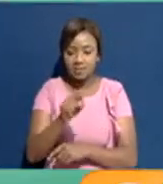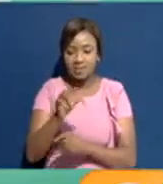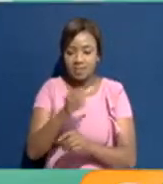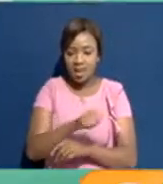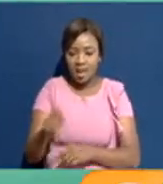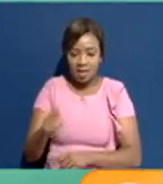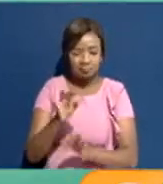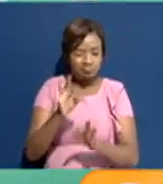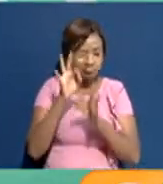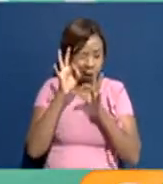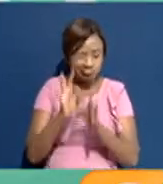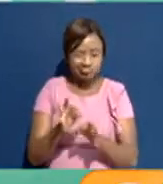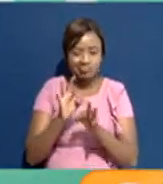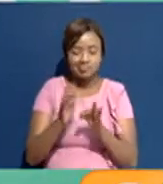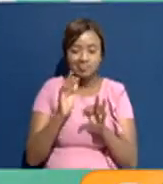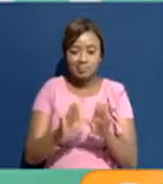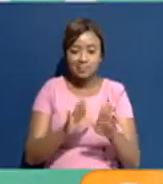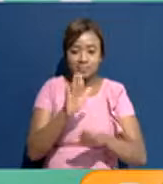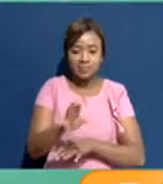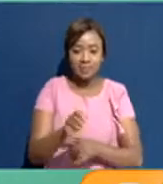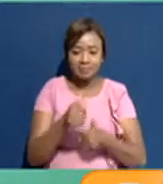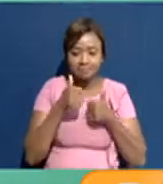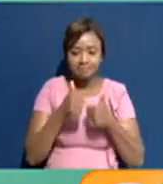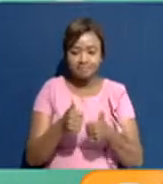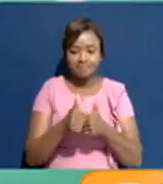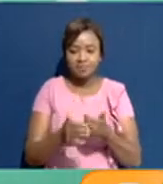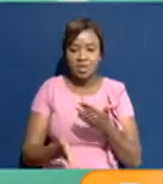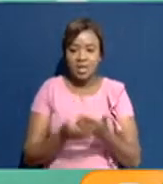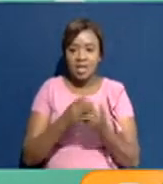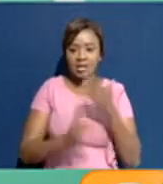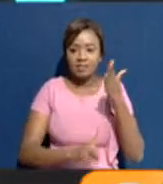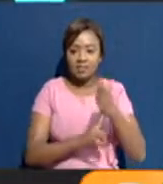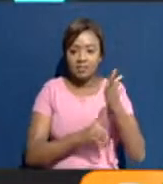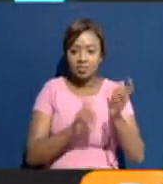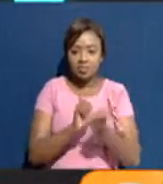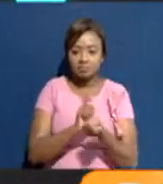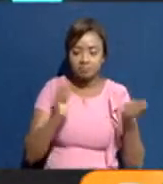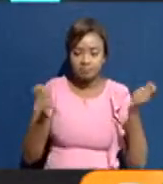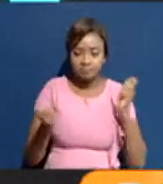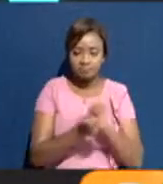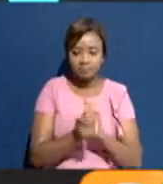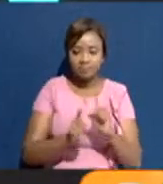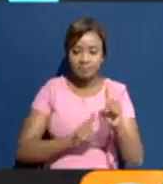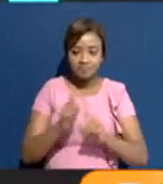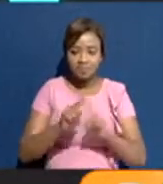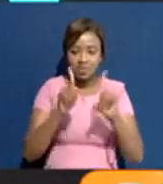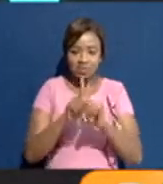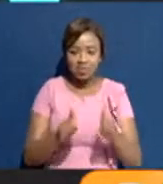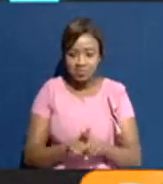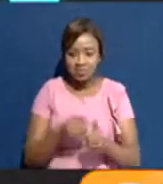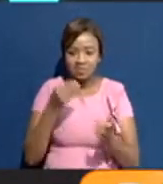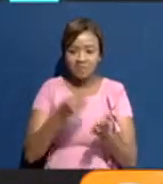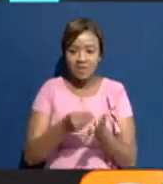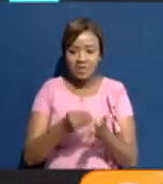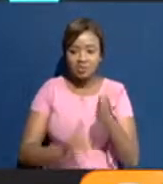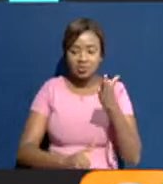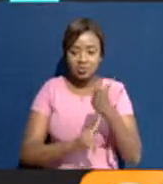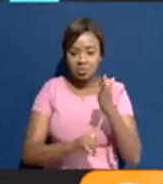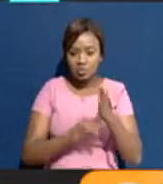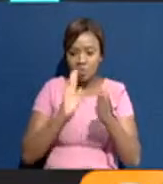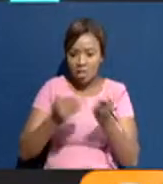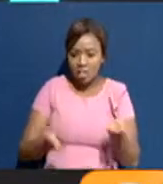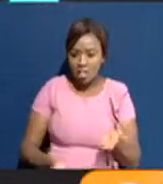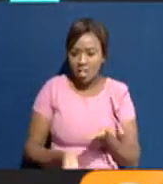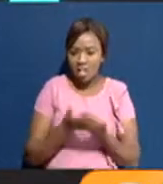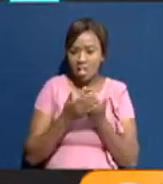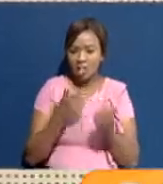app, saying it marks a big step in Kenya's digital transformation journey. The president said financial technology will promote